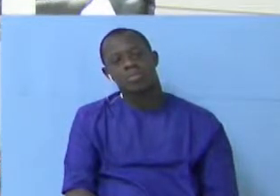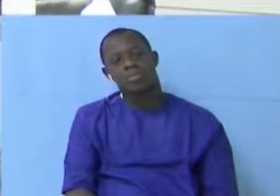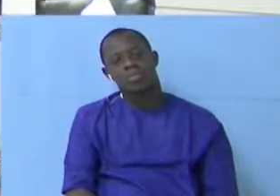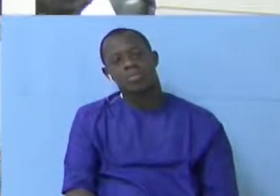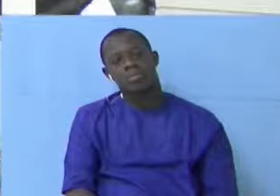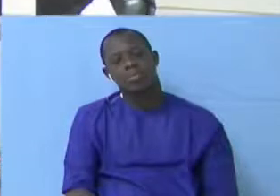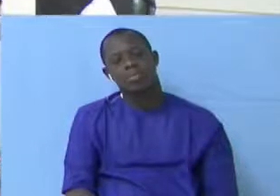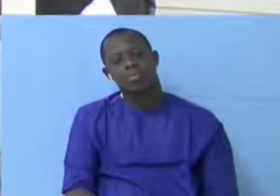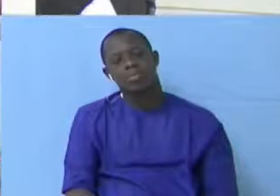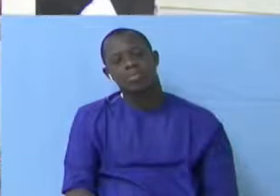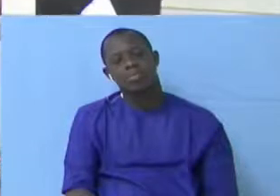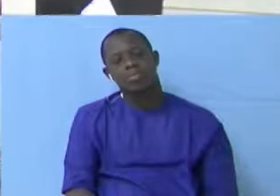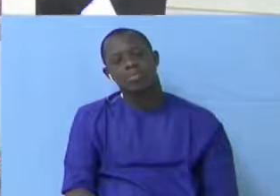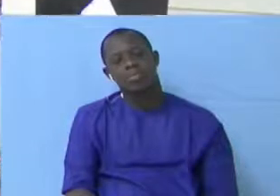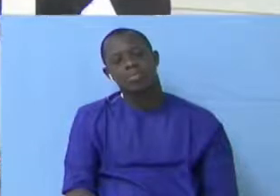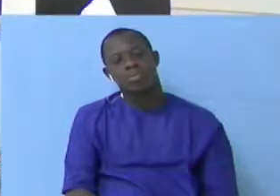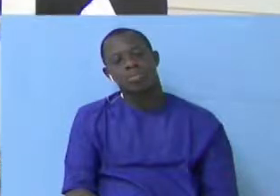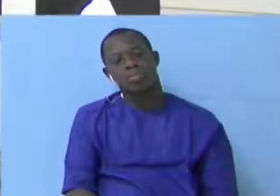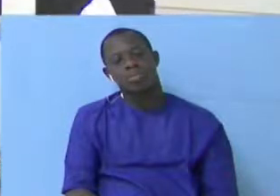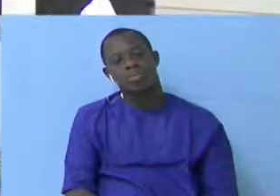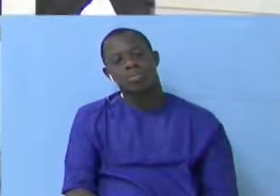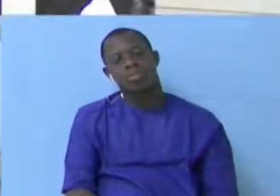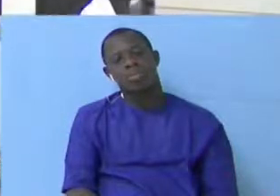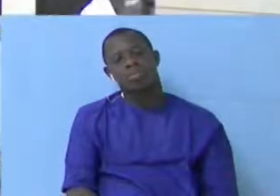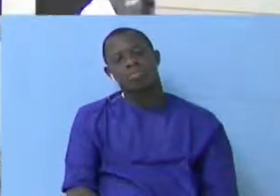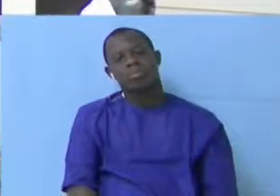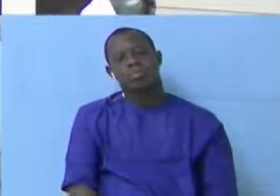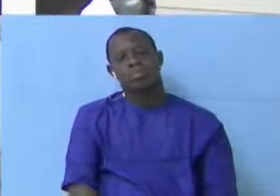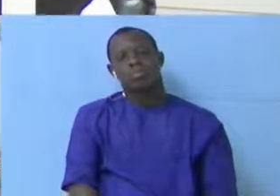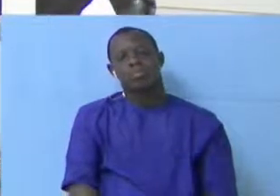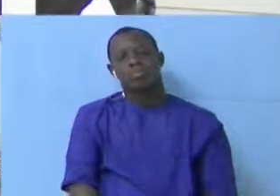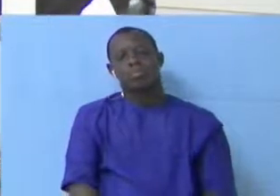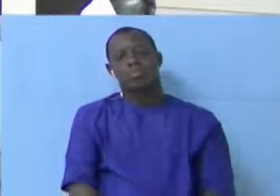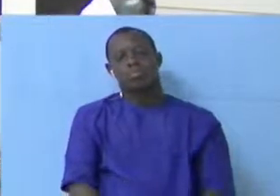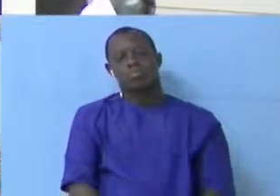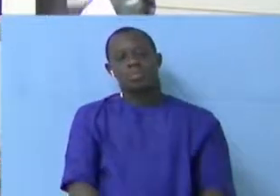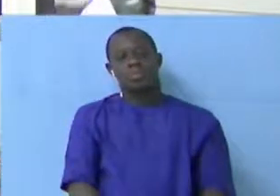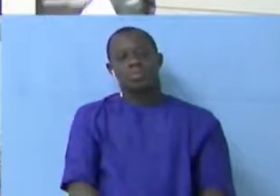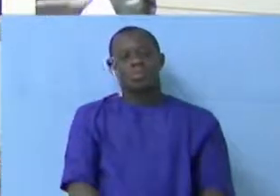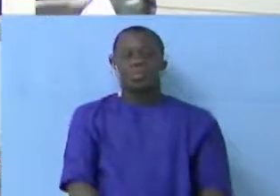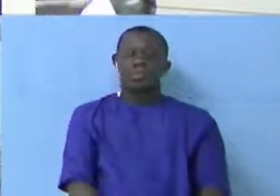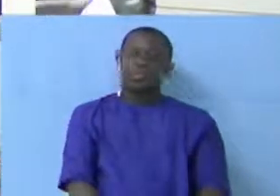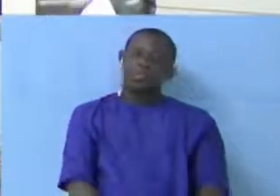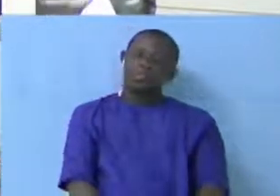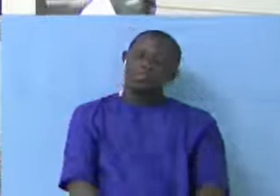Come inside, you mean for. Iko ite la rongo da wole minta ta la ron talu.